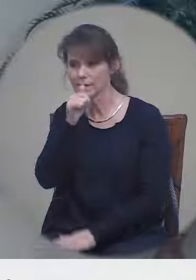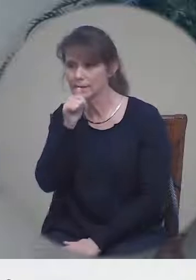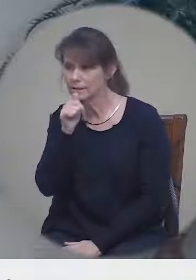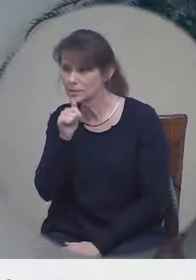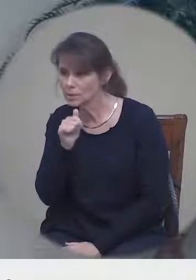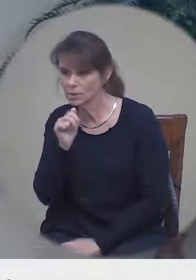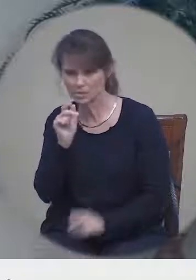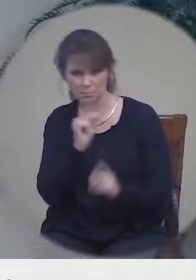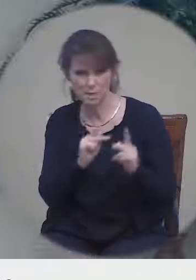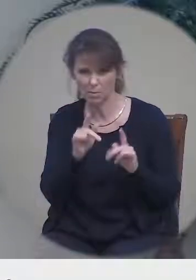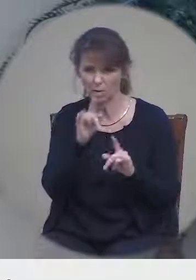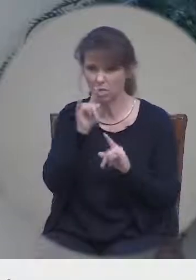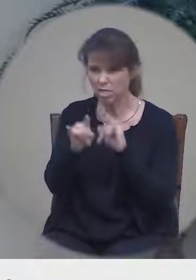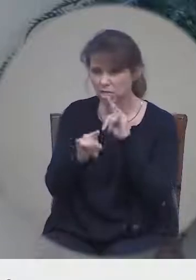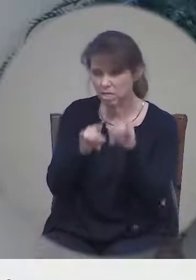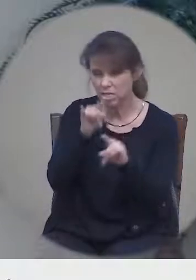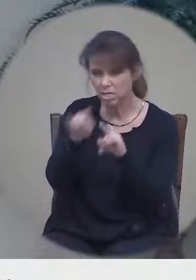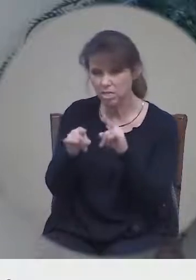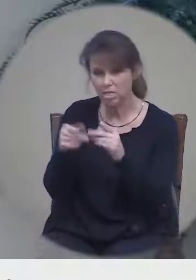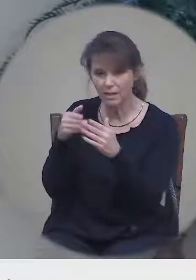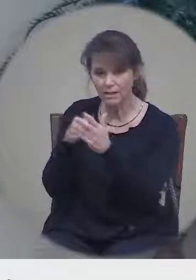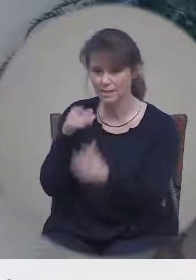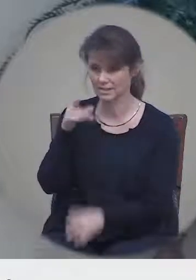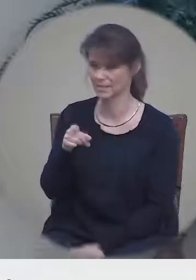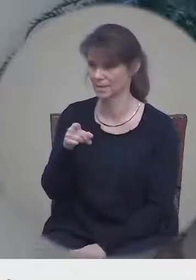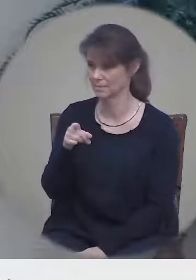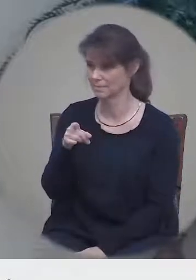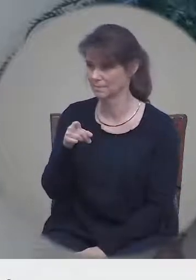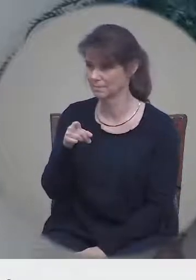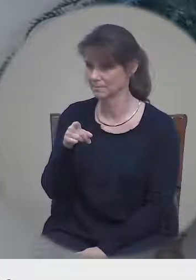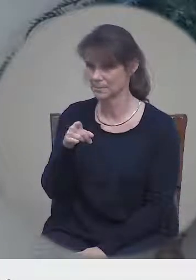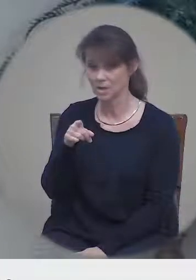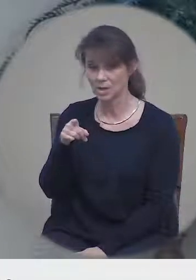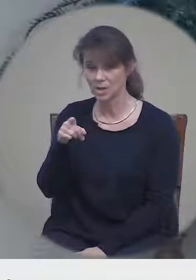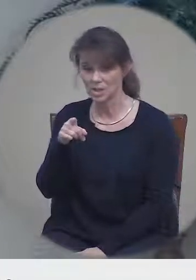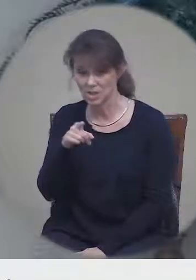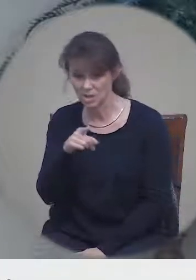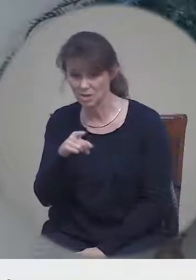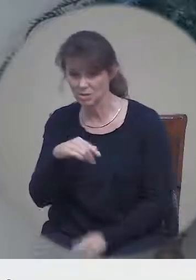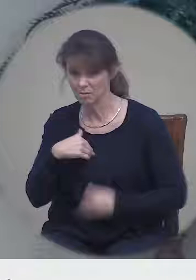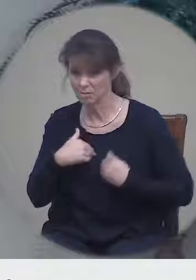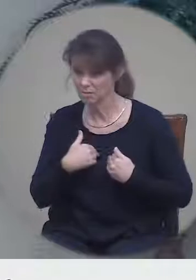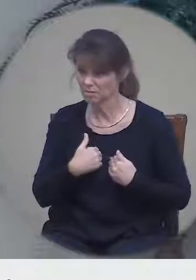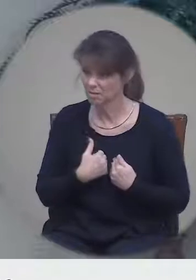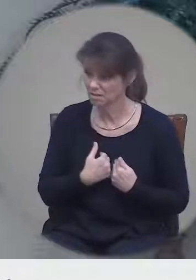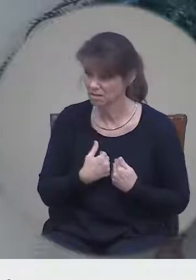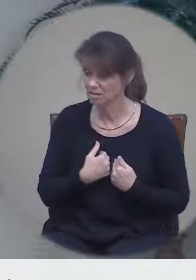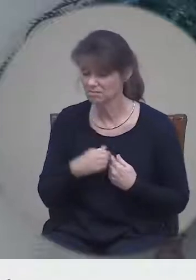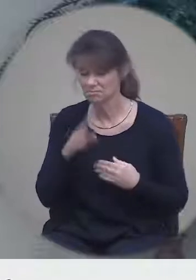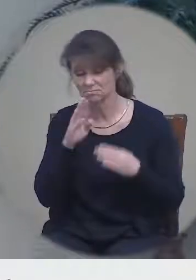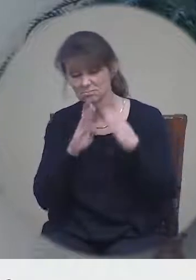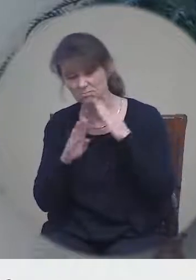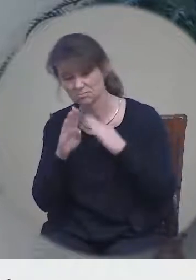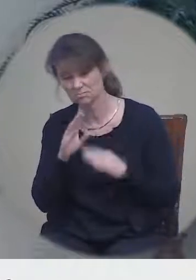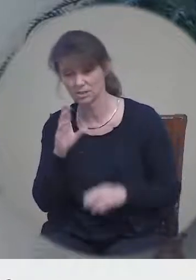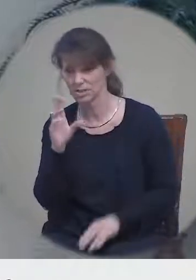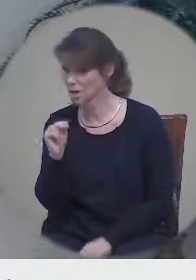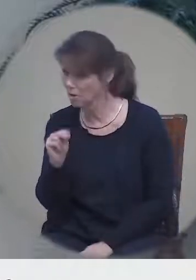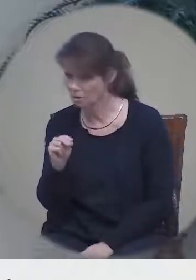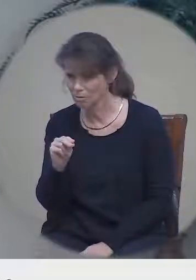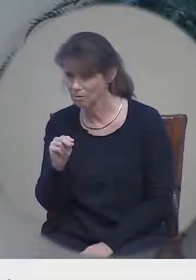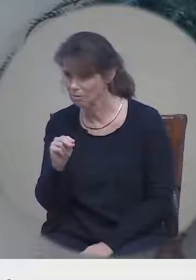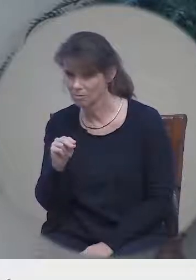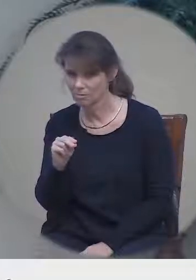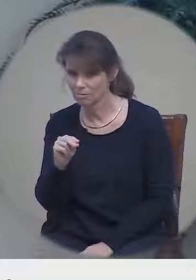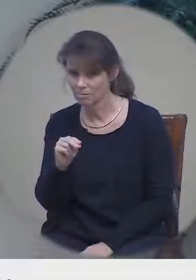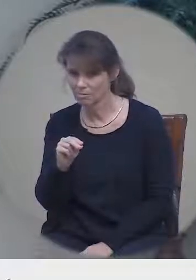hostility from sinners against himself, lest you become weary and discouraged in your souls.